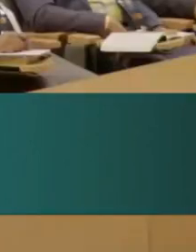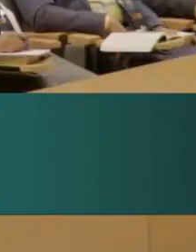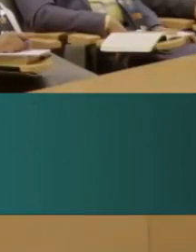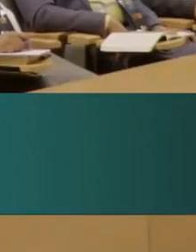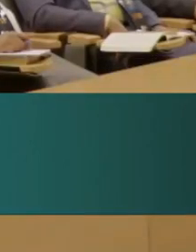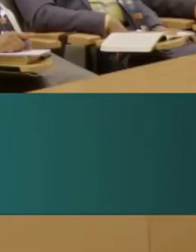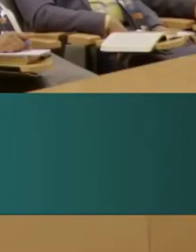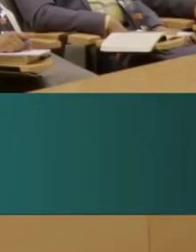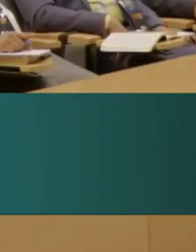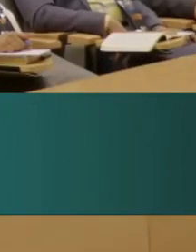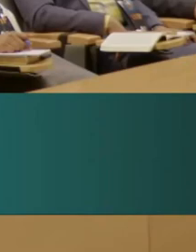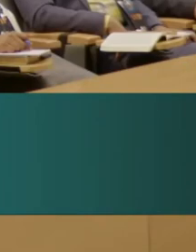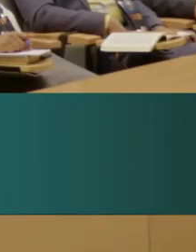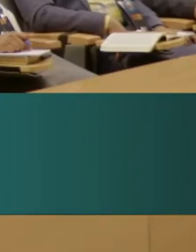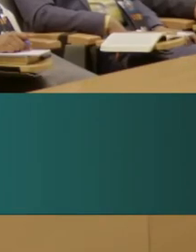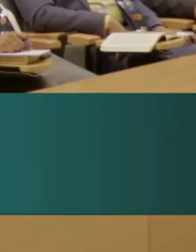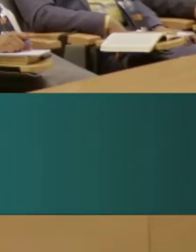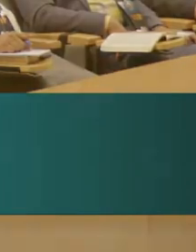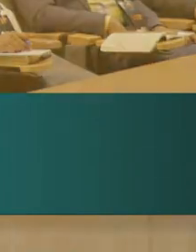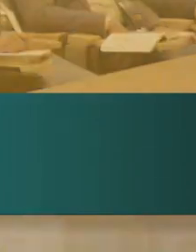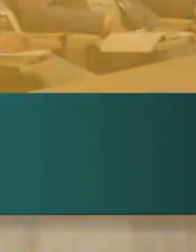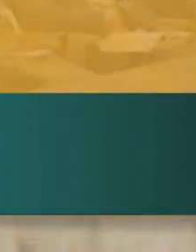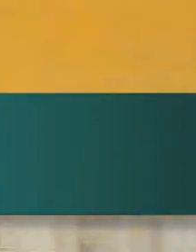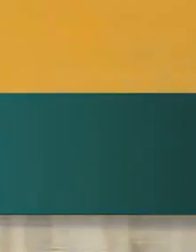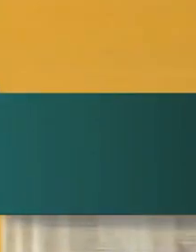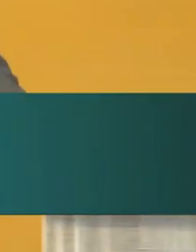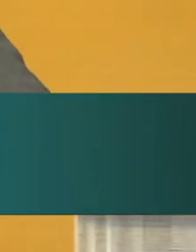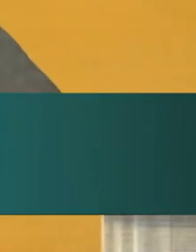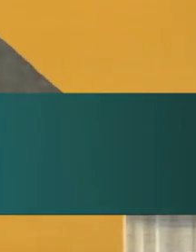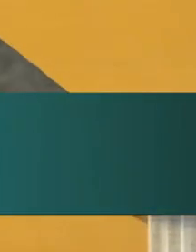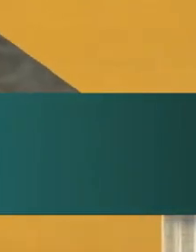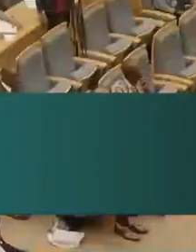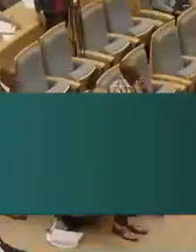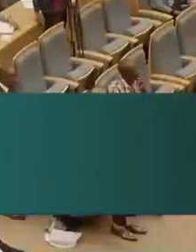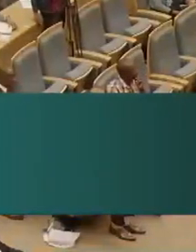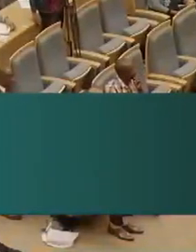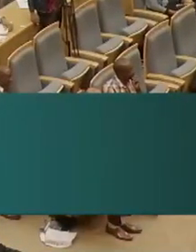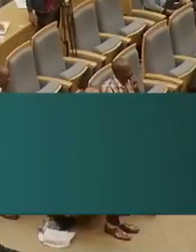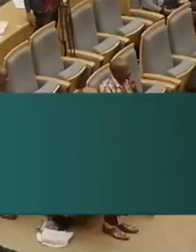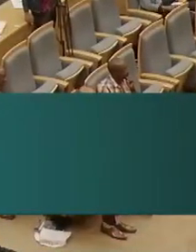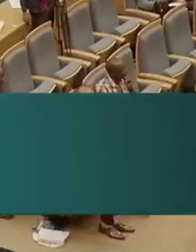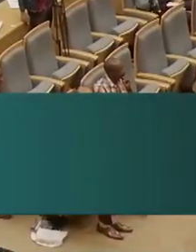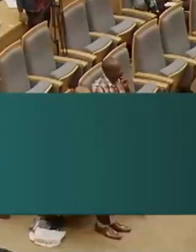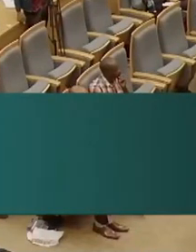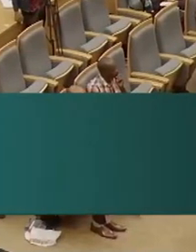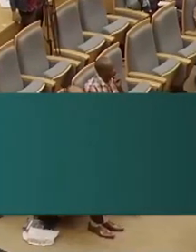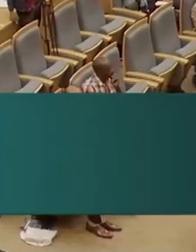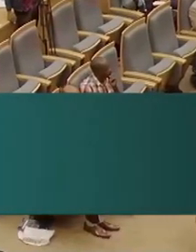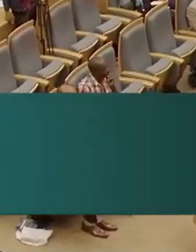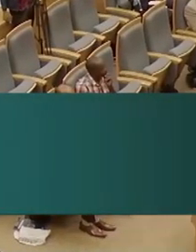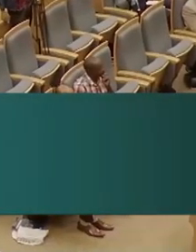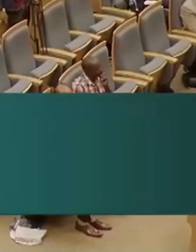name. Every man here will do something you have never done. Every woman here will